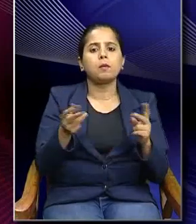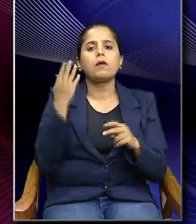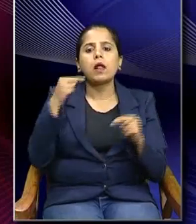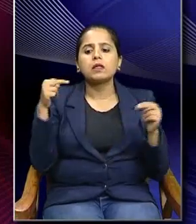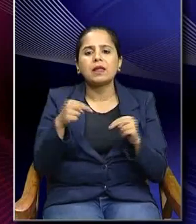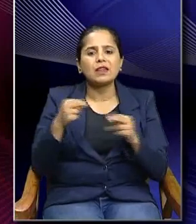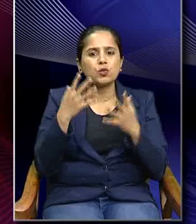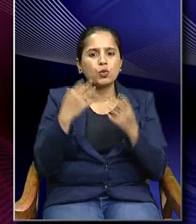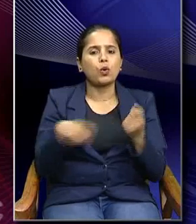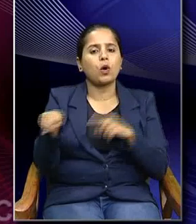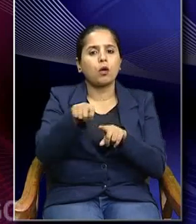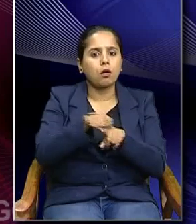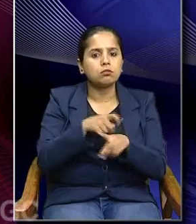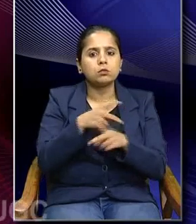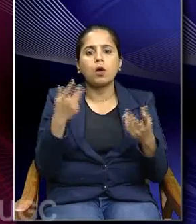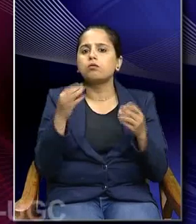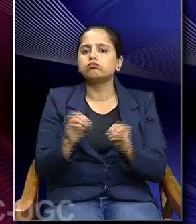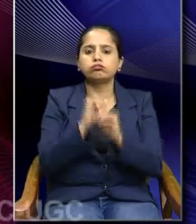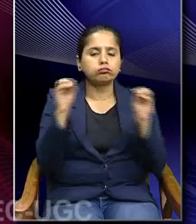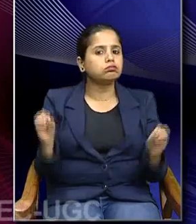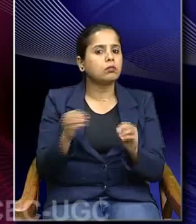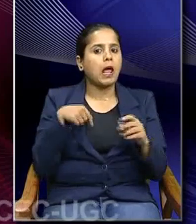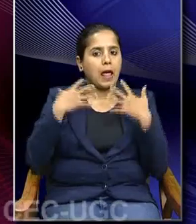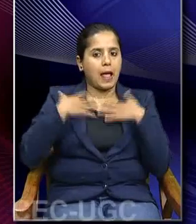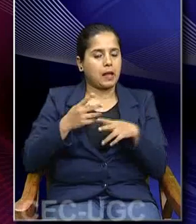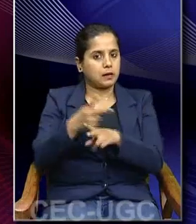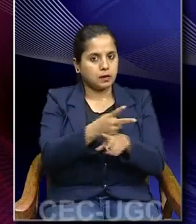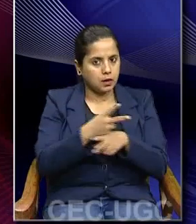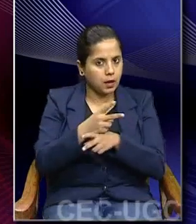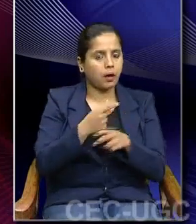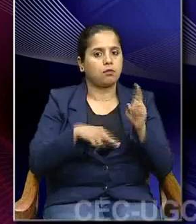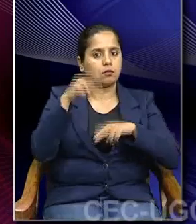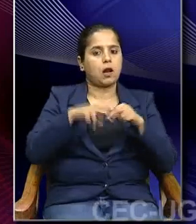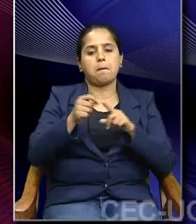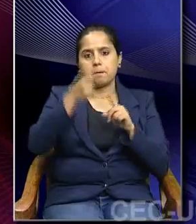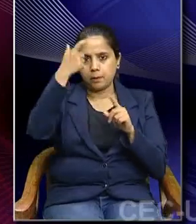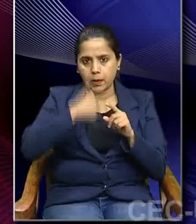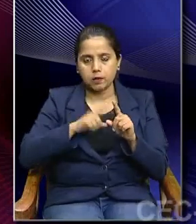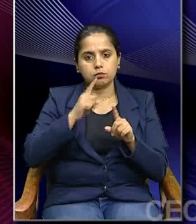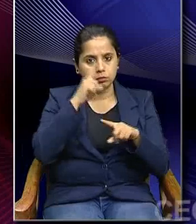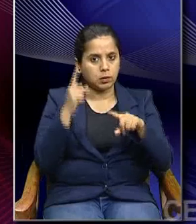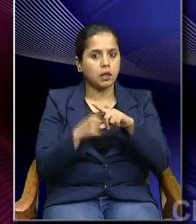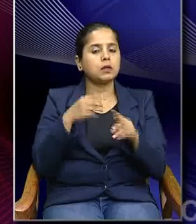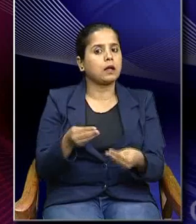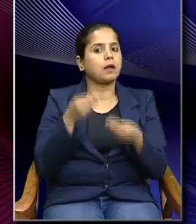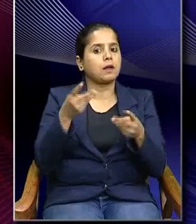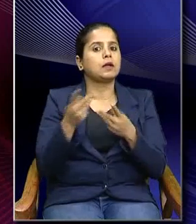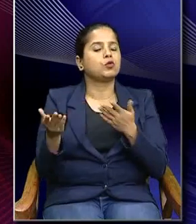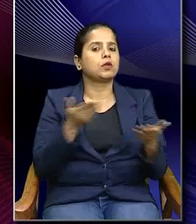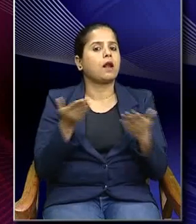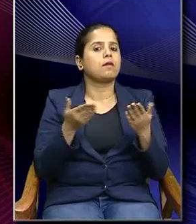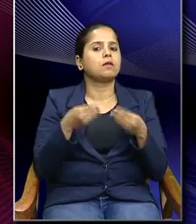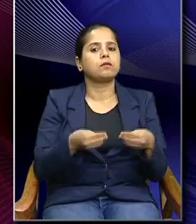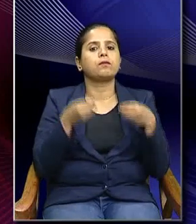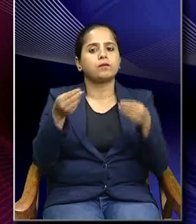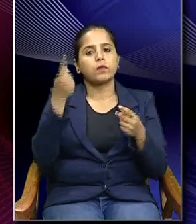of contraception, healthcare infrastructure, personal, and to provide integrated service delivery